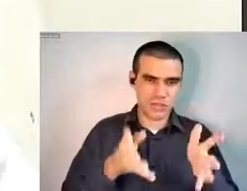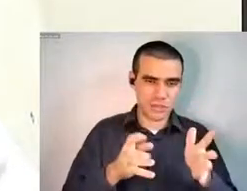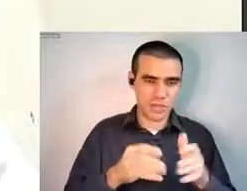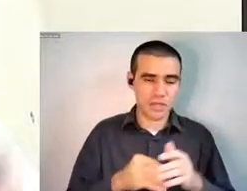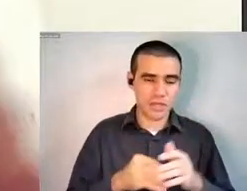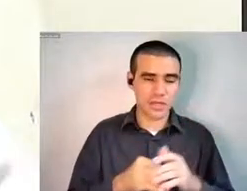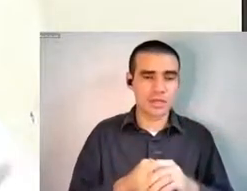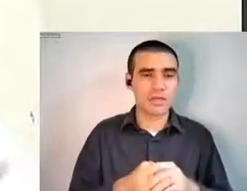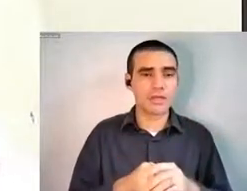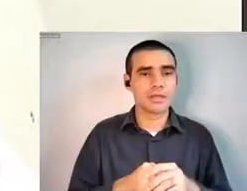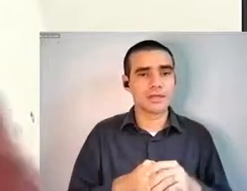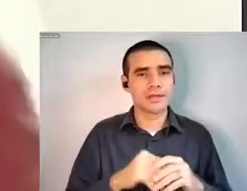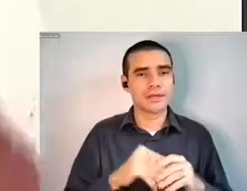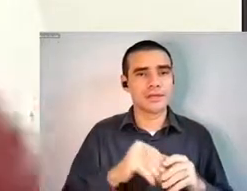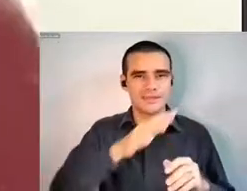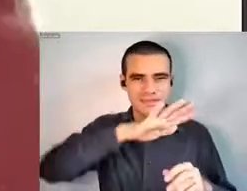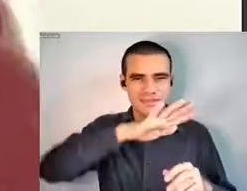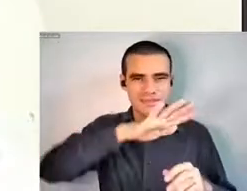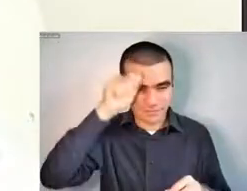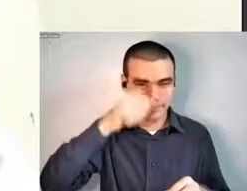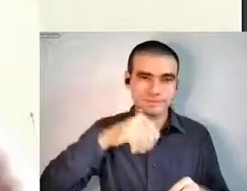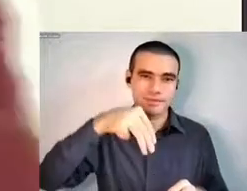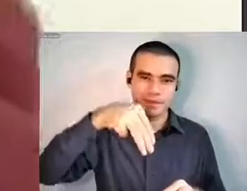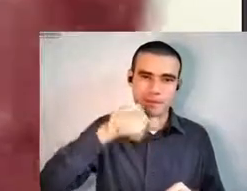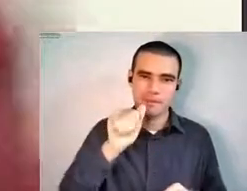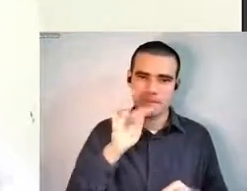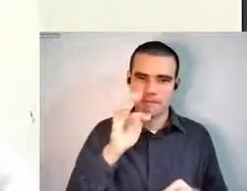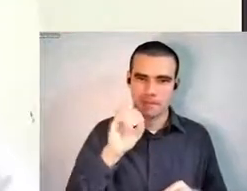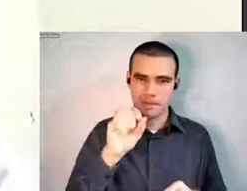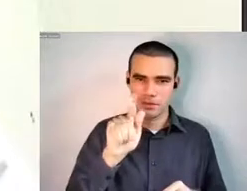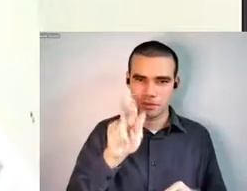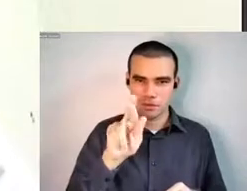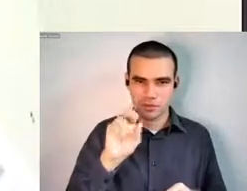ago in the Amazon, the north of Mato Grosso.